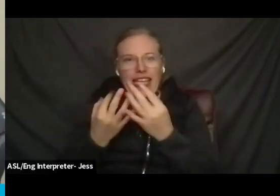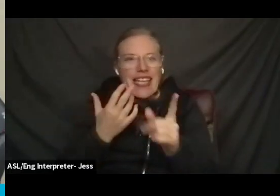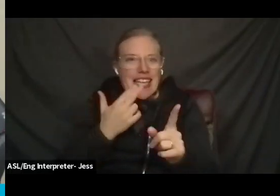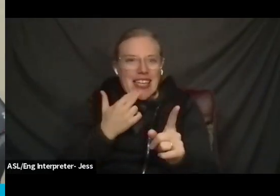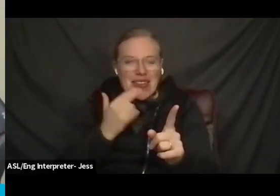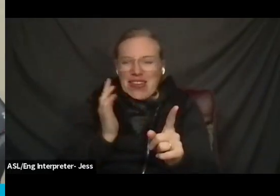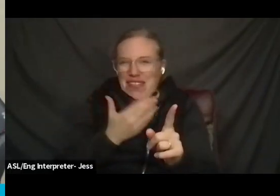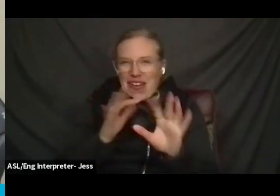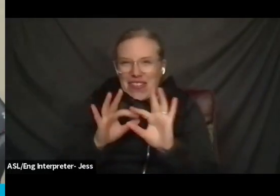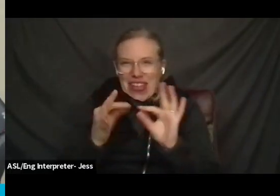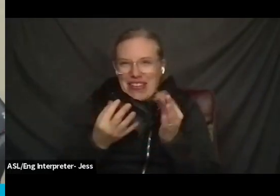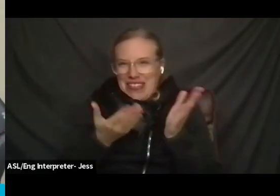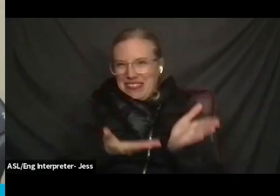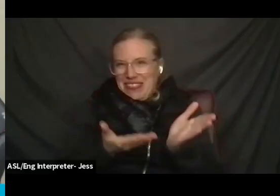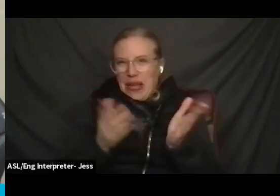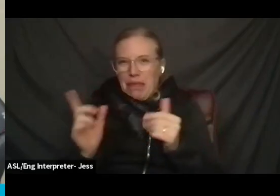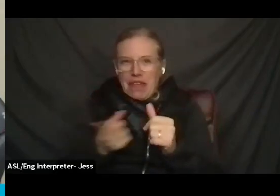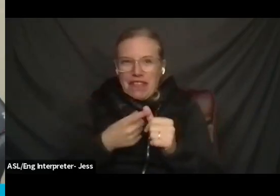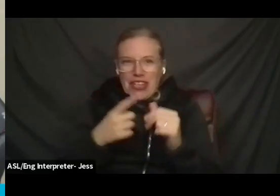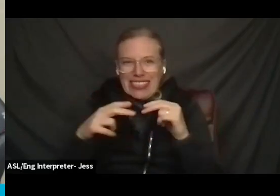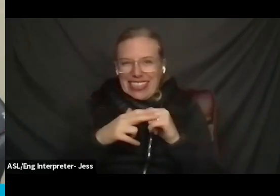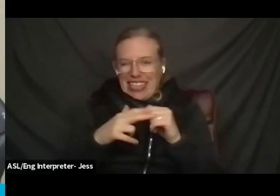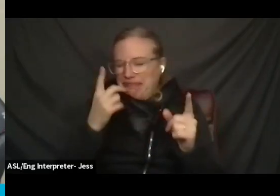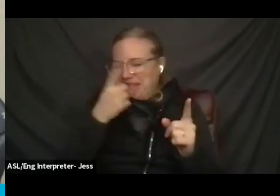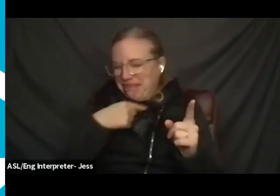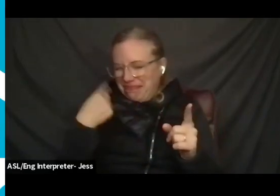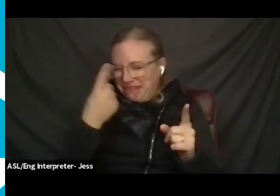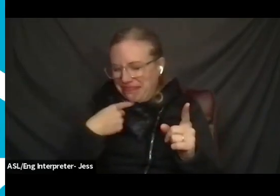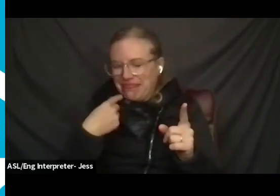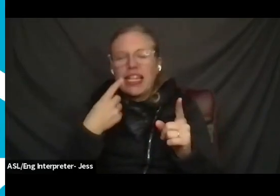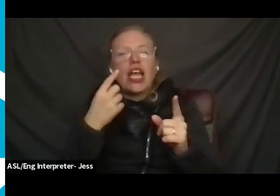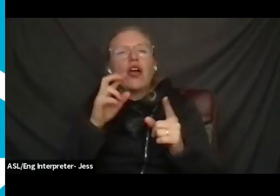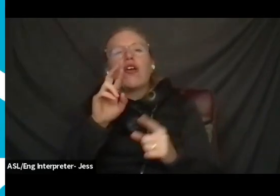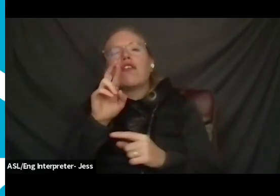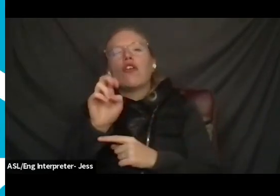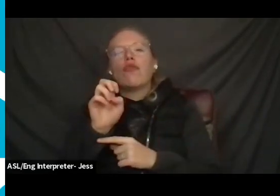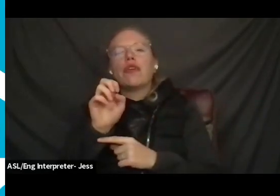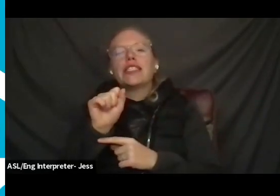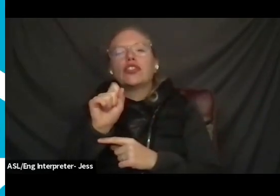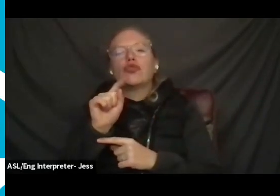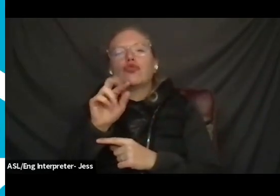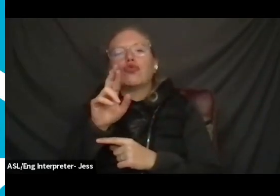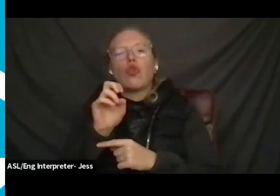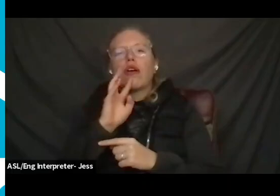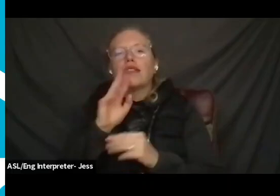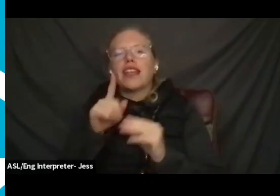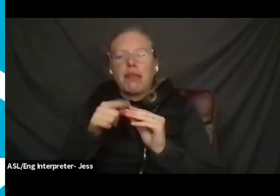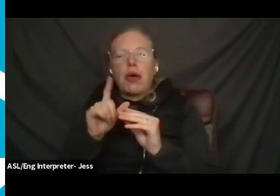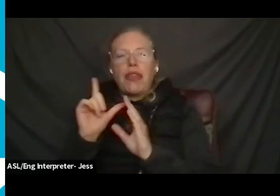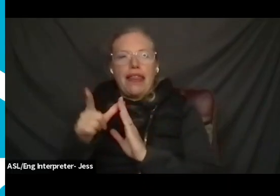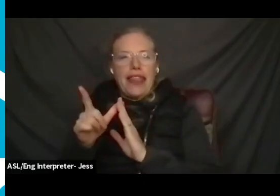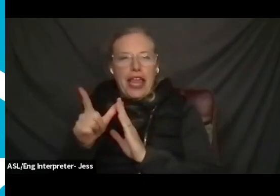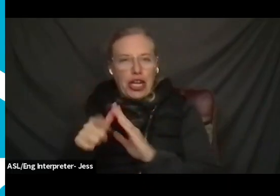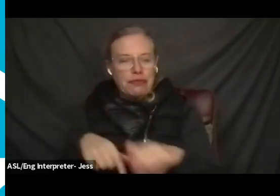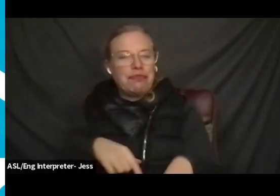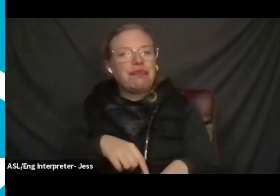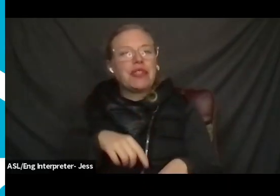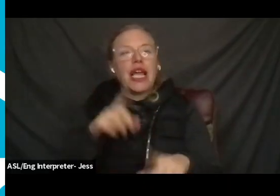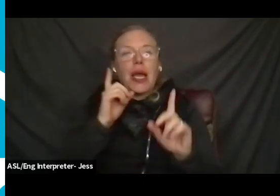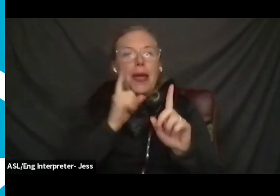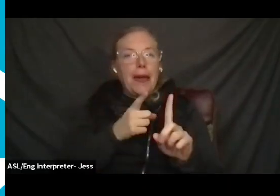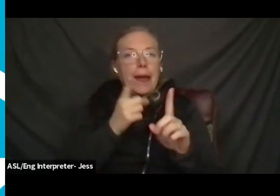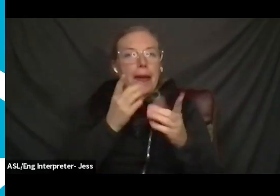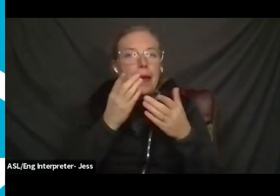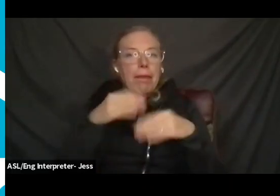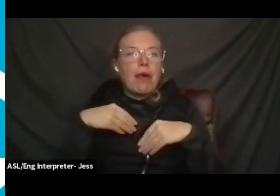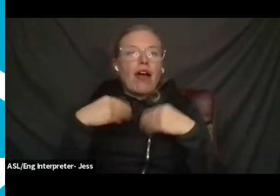our families here on my first slide. And then we also have our Restore 2, and I'll mention a little bit about the Restore 2 today. So our mission is